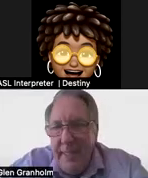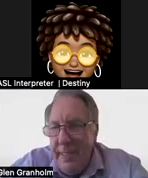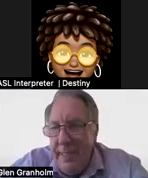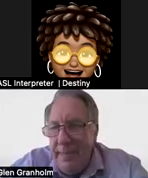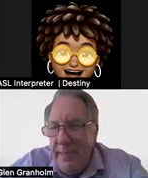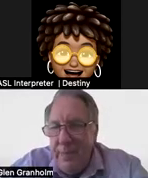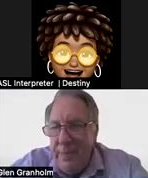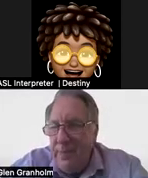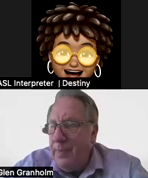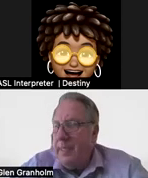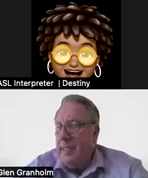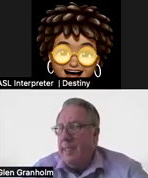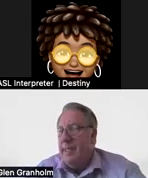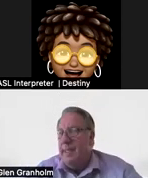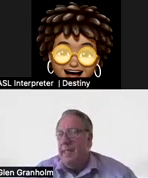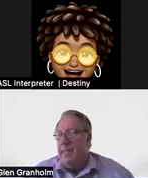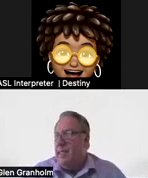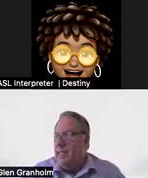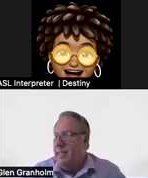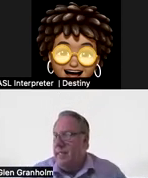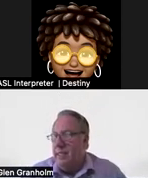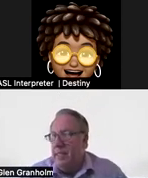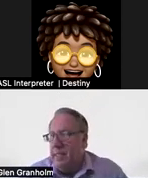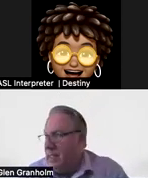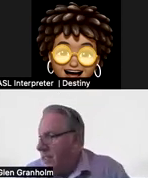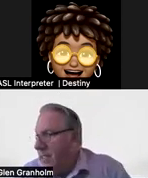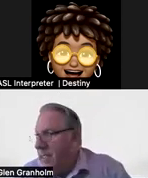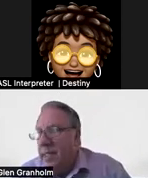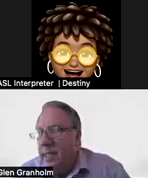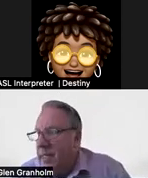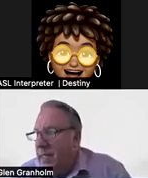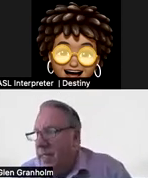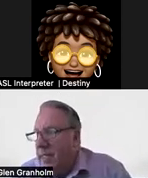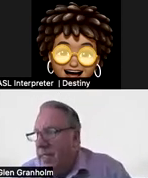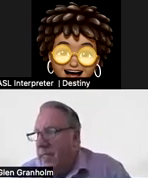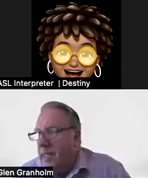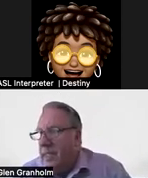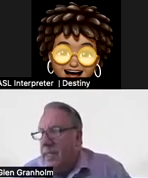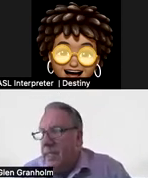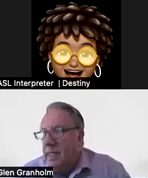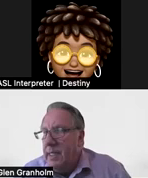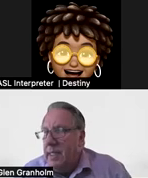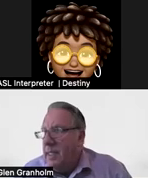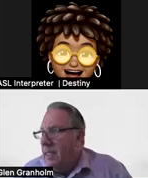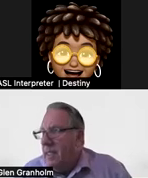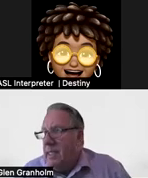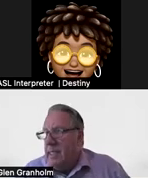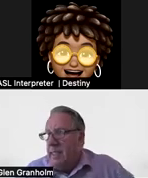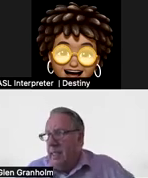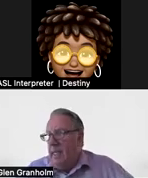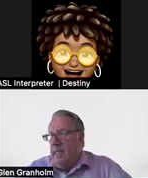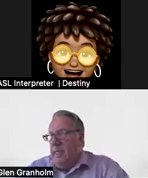Hey guys, good morning. My name is Trevyn Reese with Ready America and Quakehold. So today we're really excited